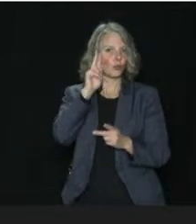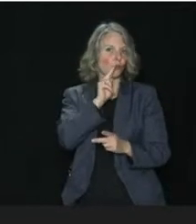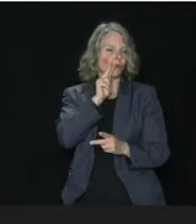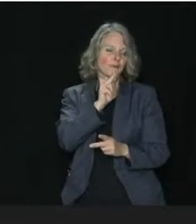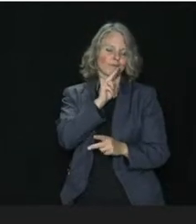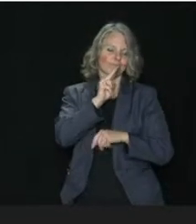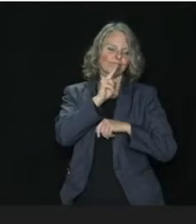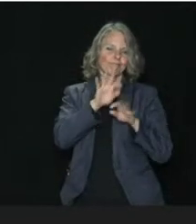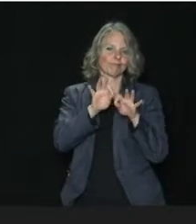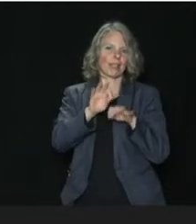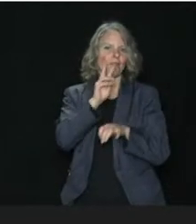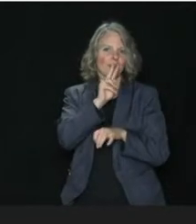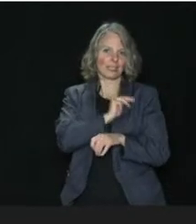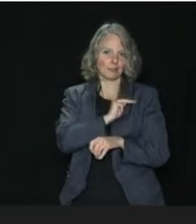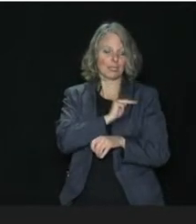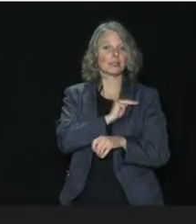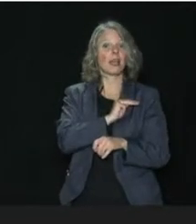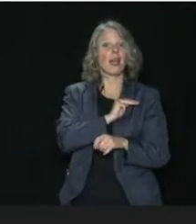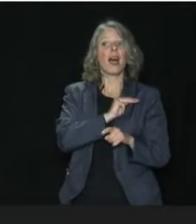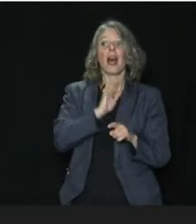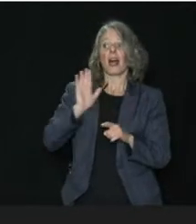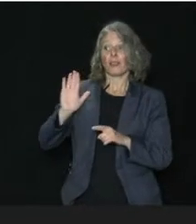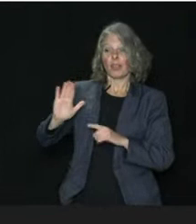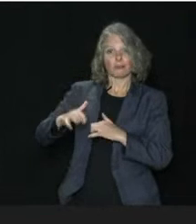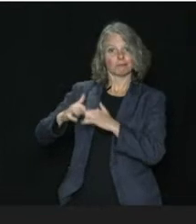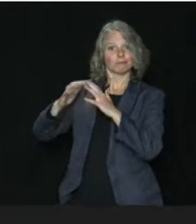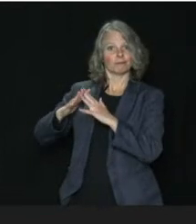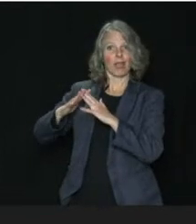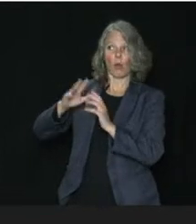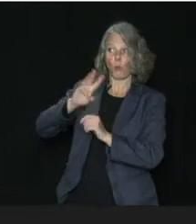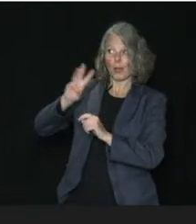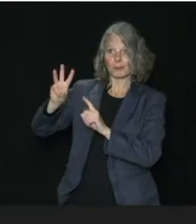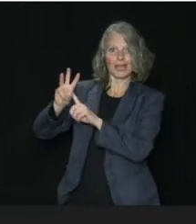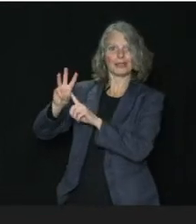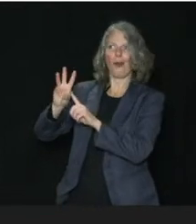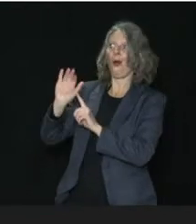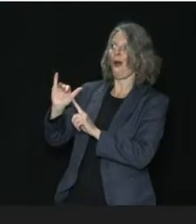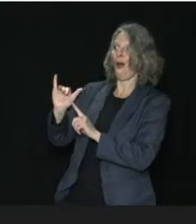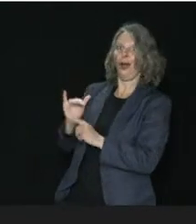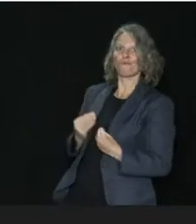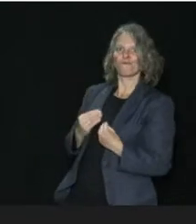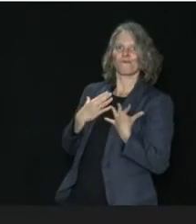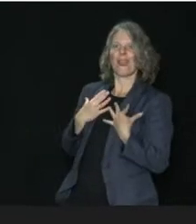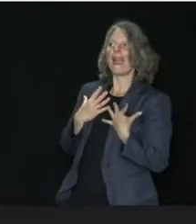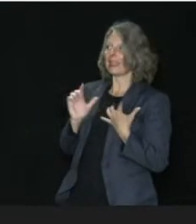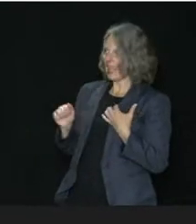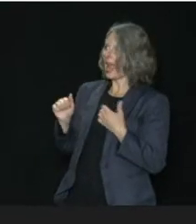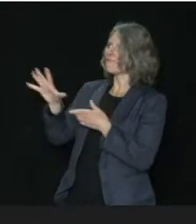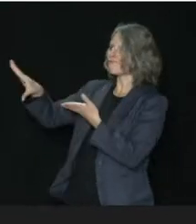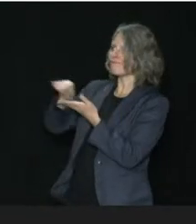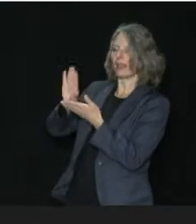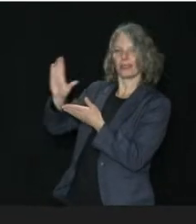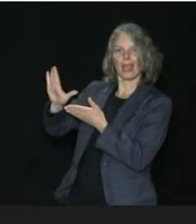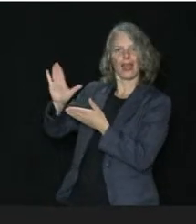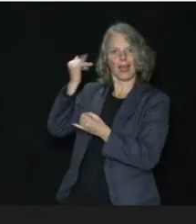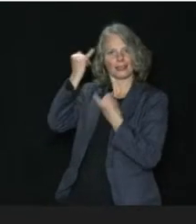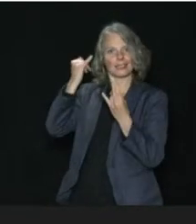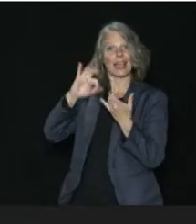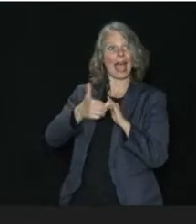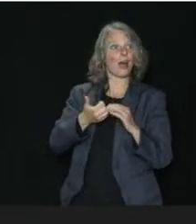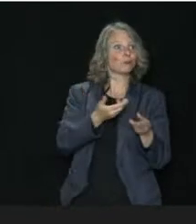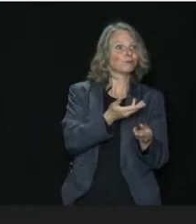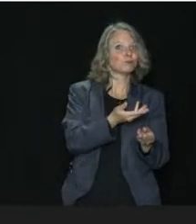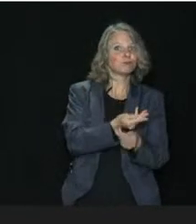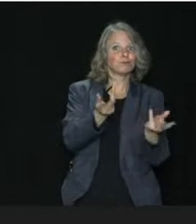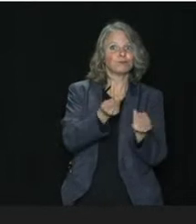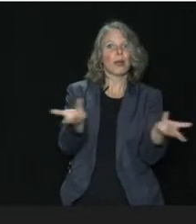Initiatives like these can inspire all of us to join the challenge that will help spread the message that by getting vaccinated, we're